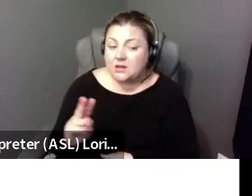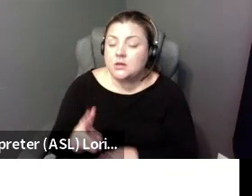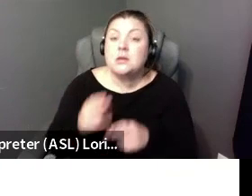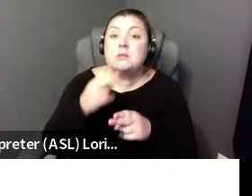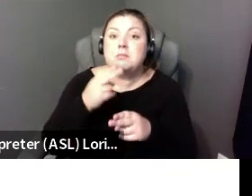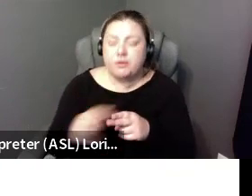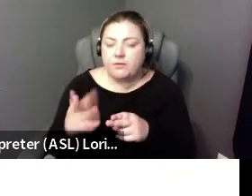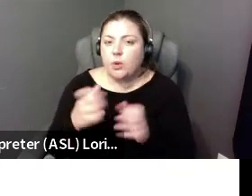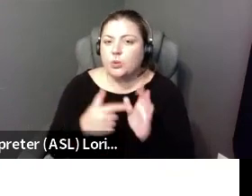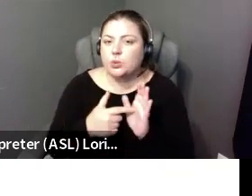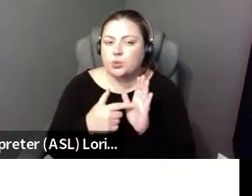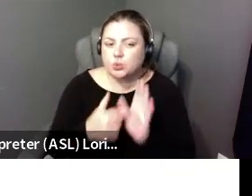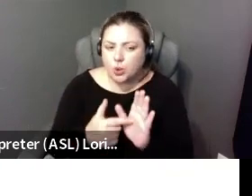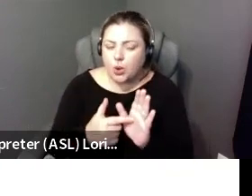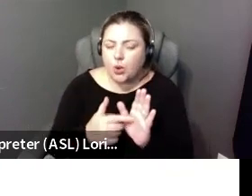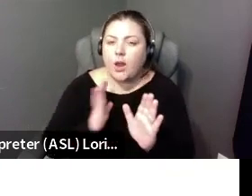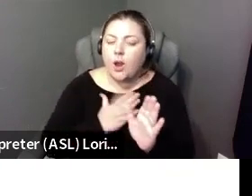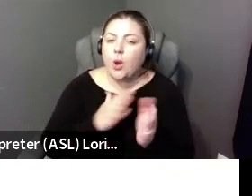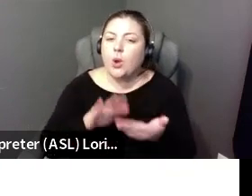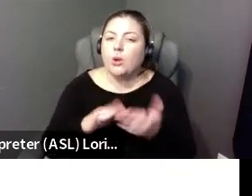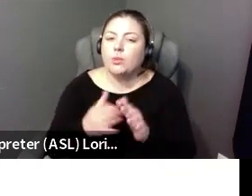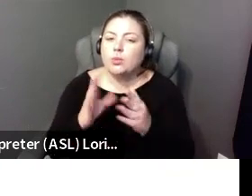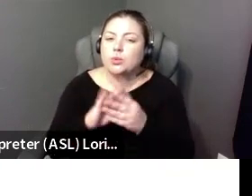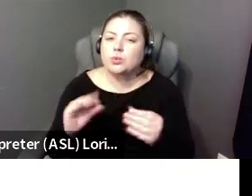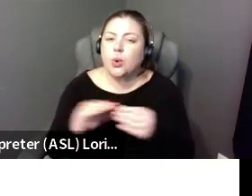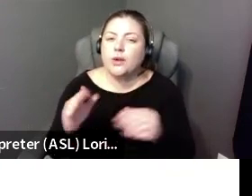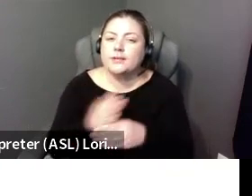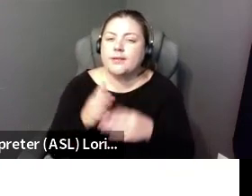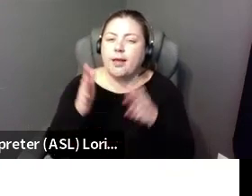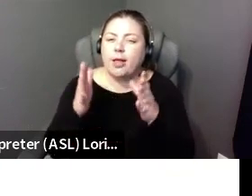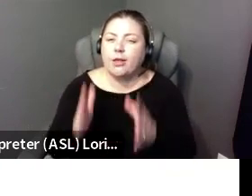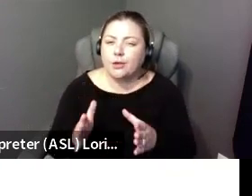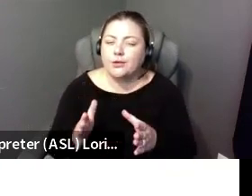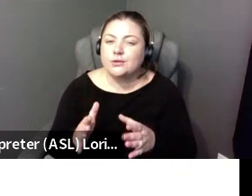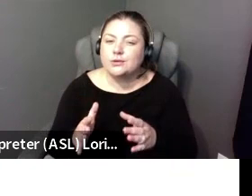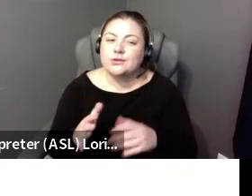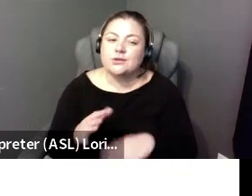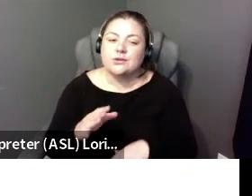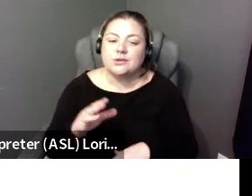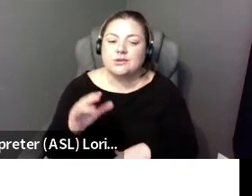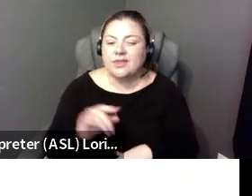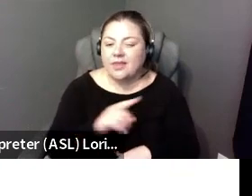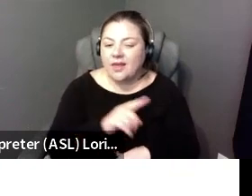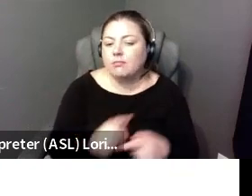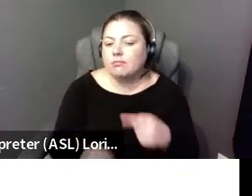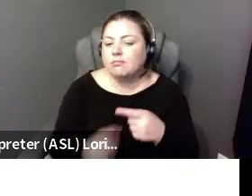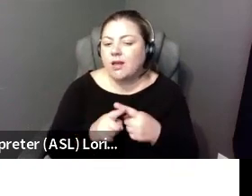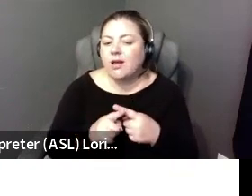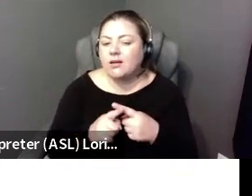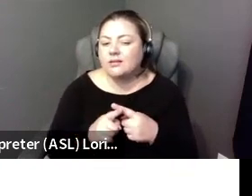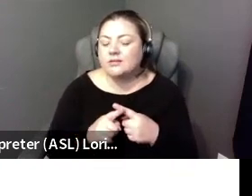few community storytellers were using to share their stories, along with some Vital Village staff who are in the audience